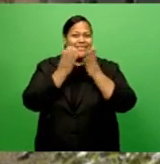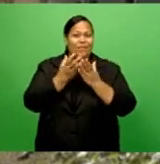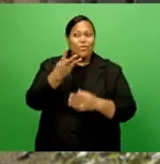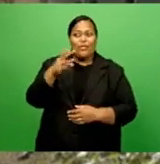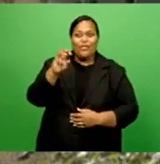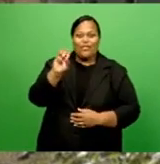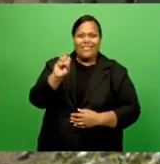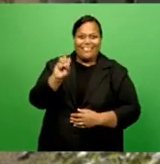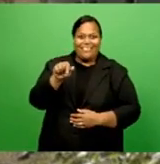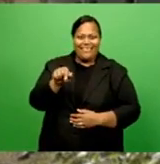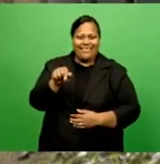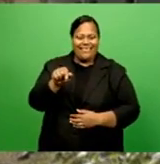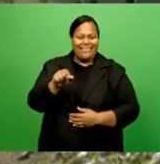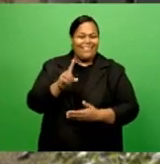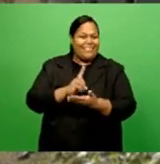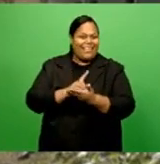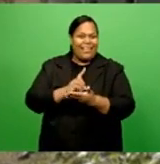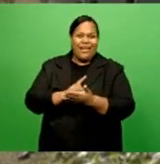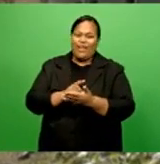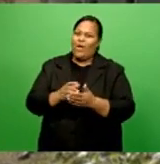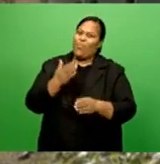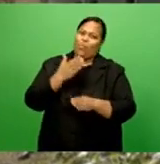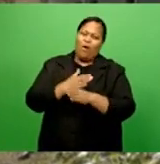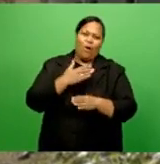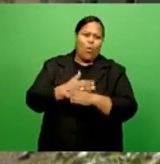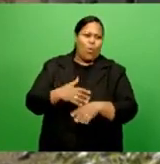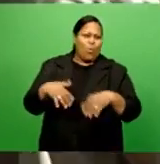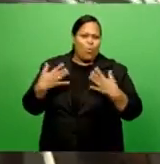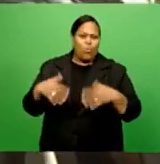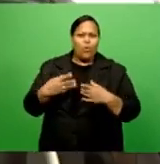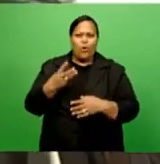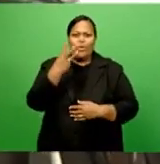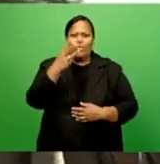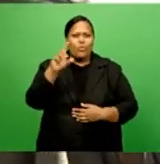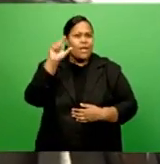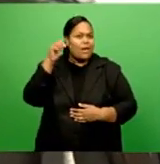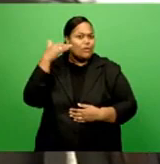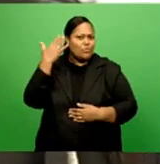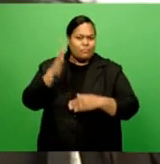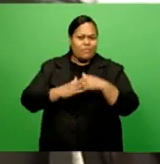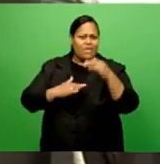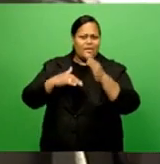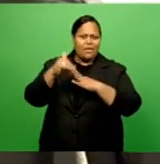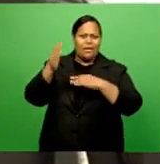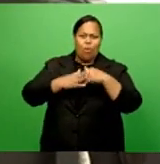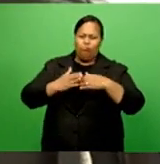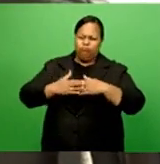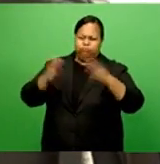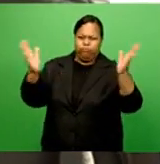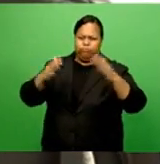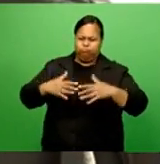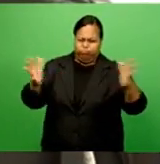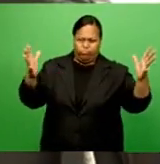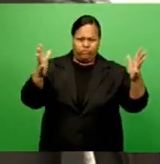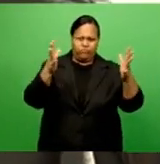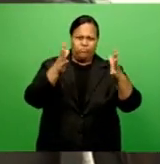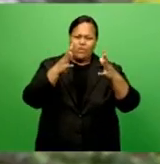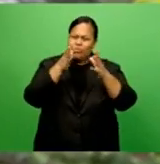and started the massive work of reconstructing a 3-classroom building that was flattened by tropical cyclone